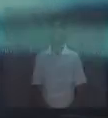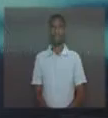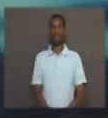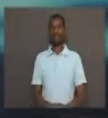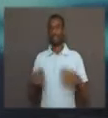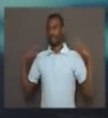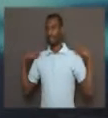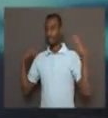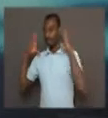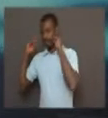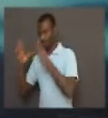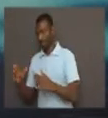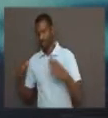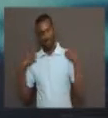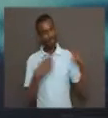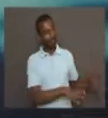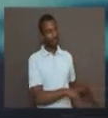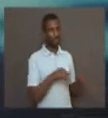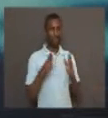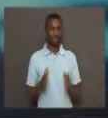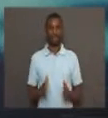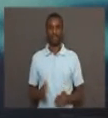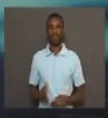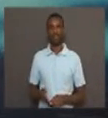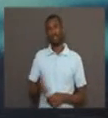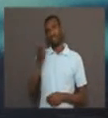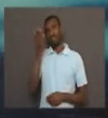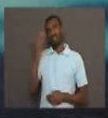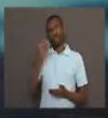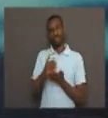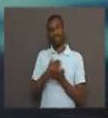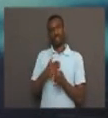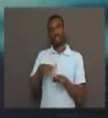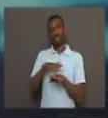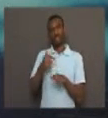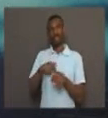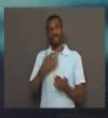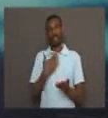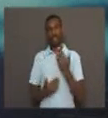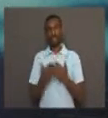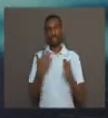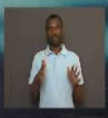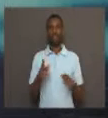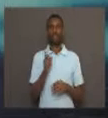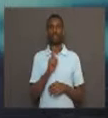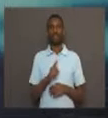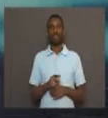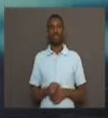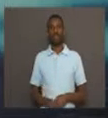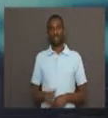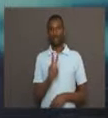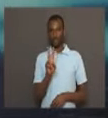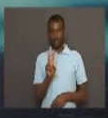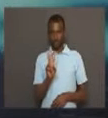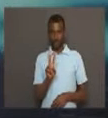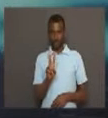Hello, teacher. Hello, students. In our previous lesson, we discussed the dual